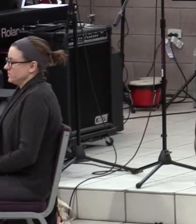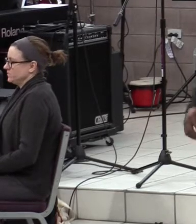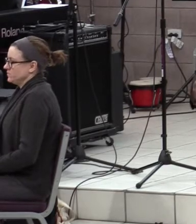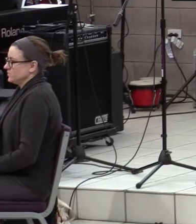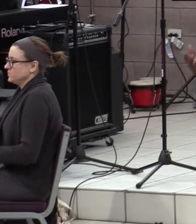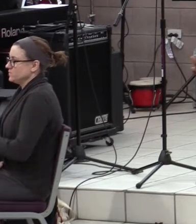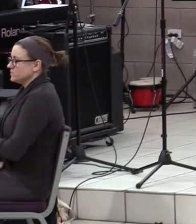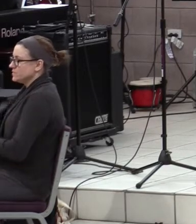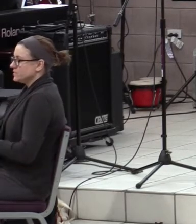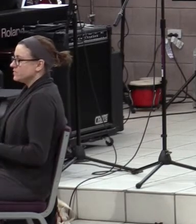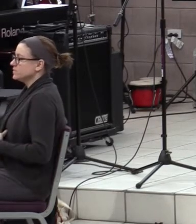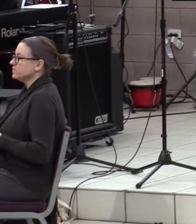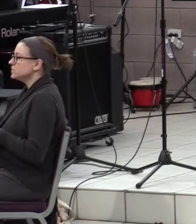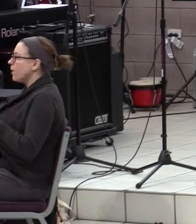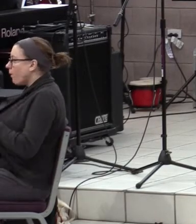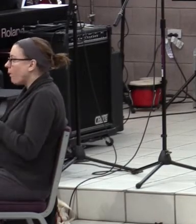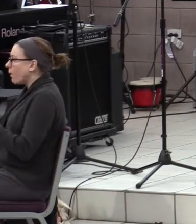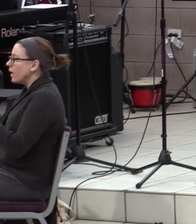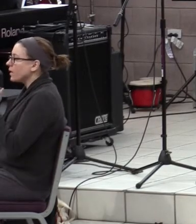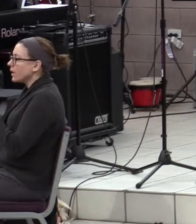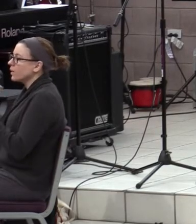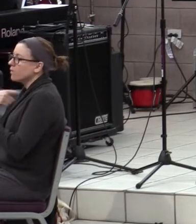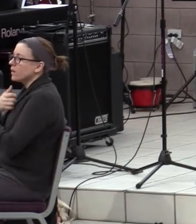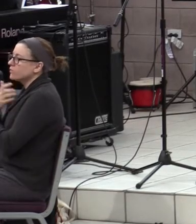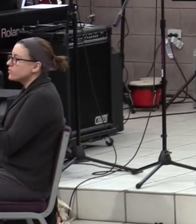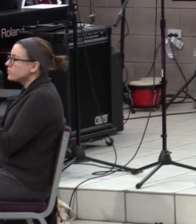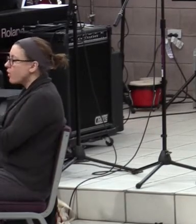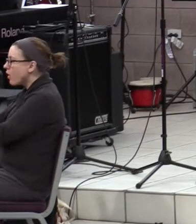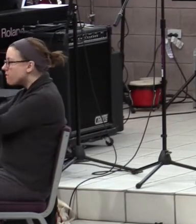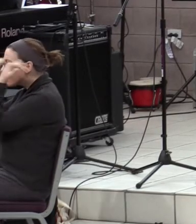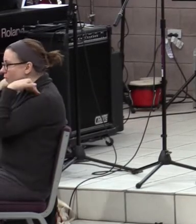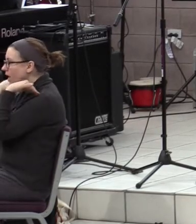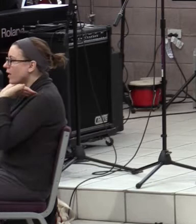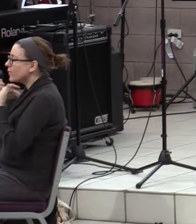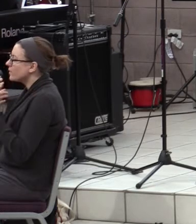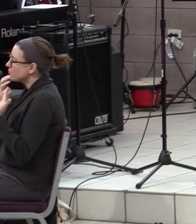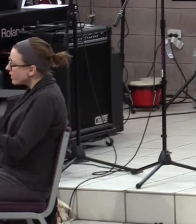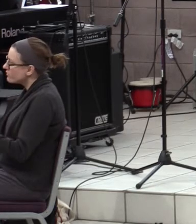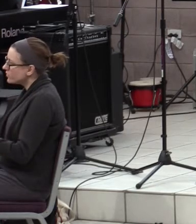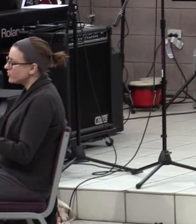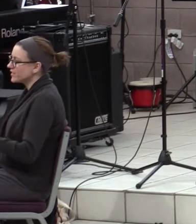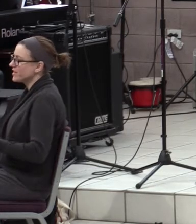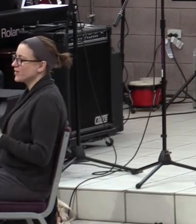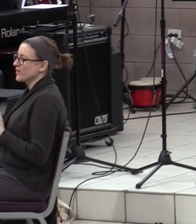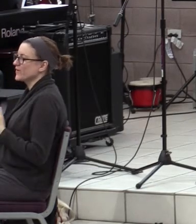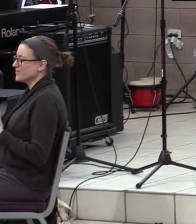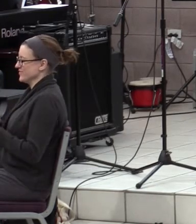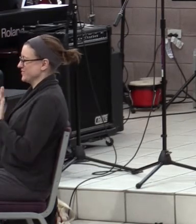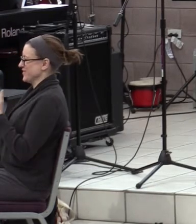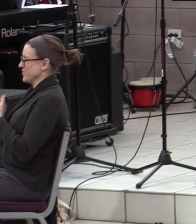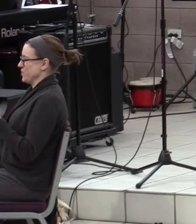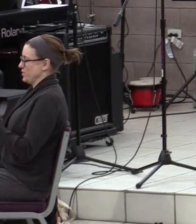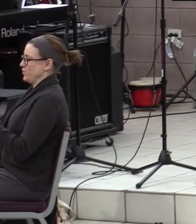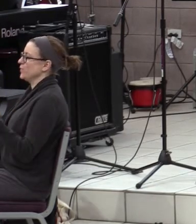So again, we're overwhelmed and grateful to get to be here to share with you.